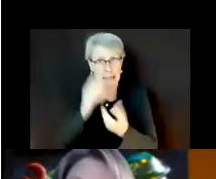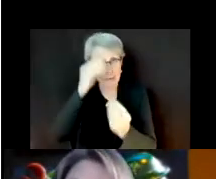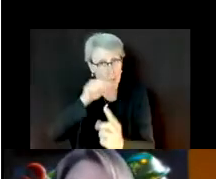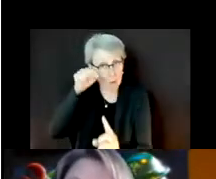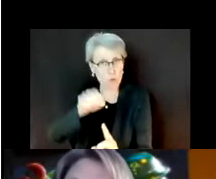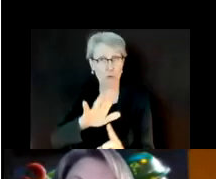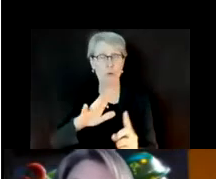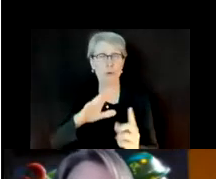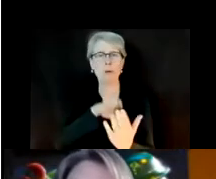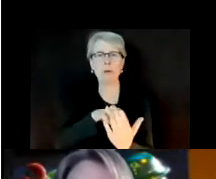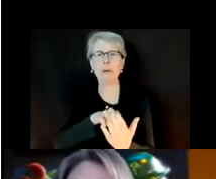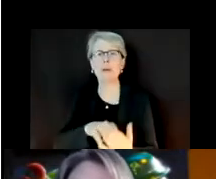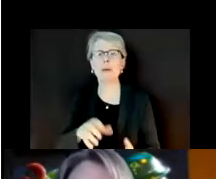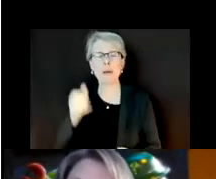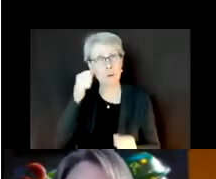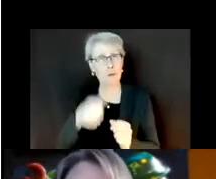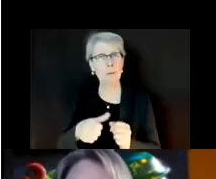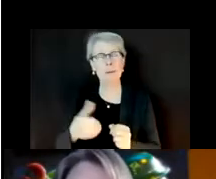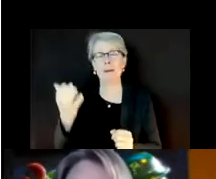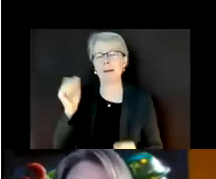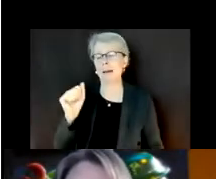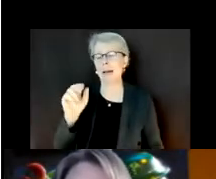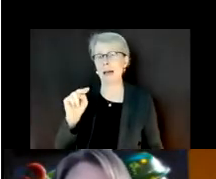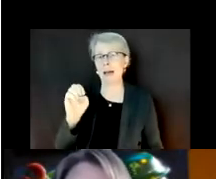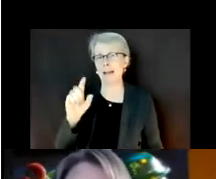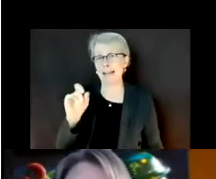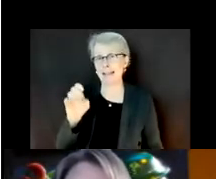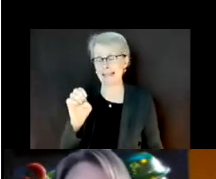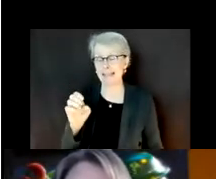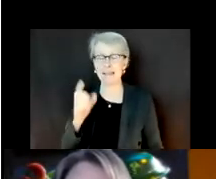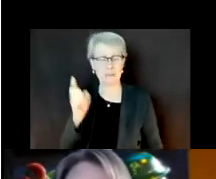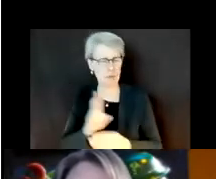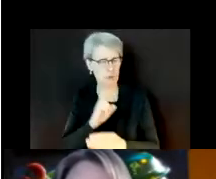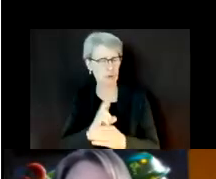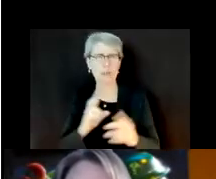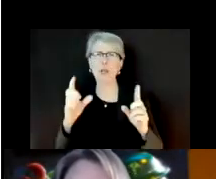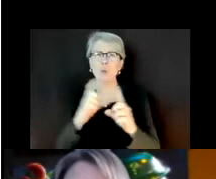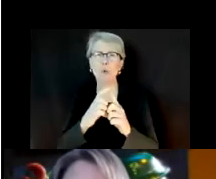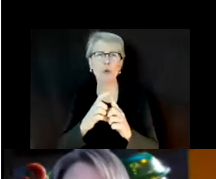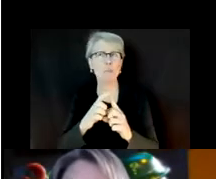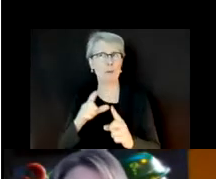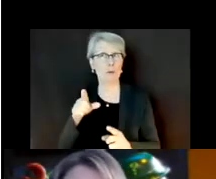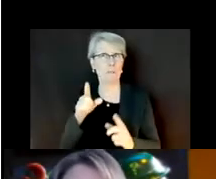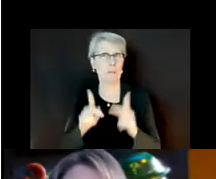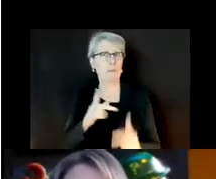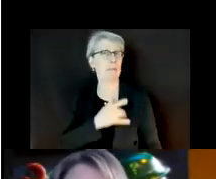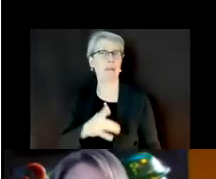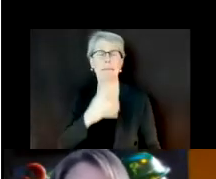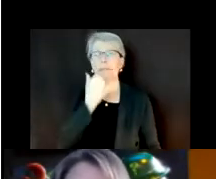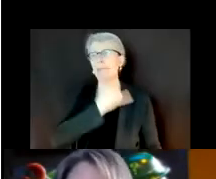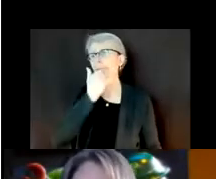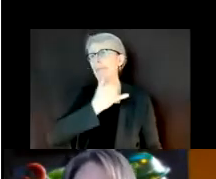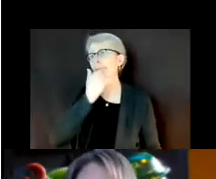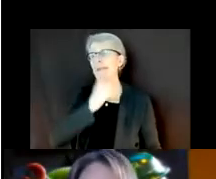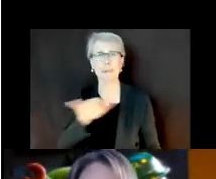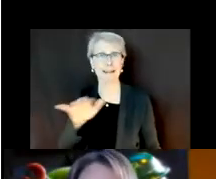early experiences Annelise and I had when we were working on a project was somebody was using a word that nobody spelt correctly. And so it